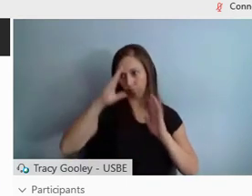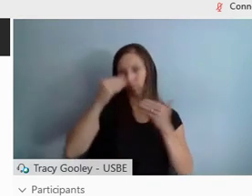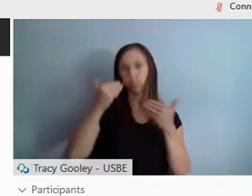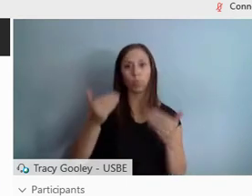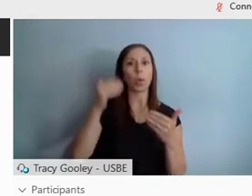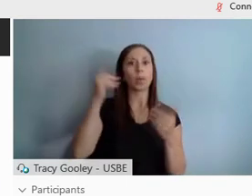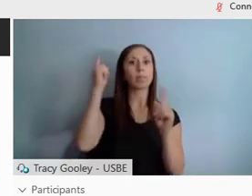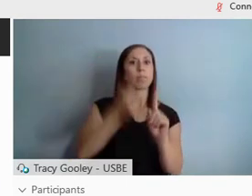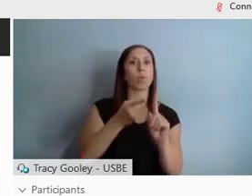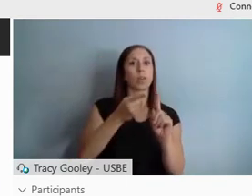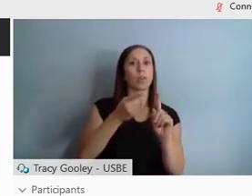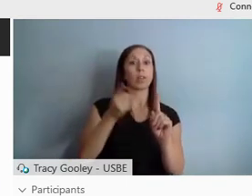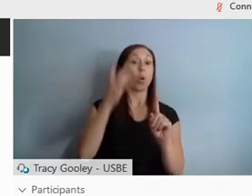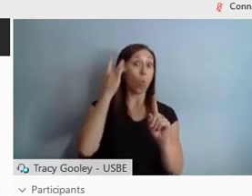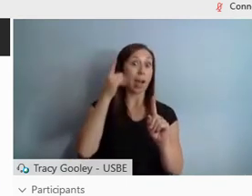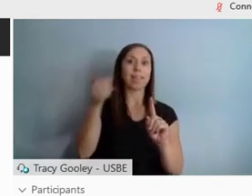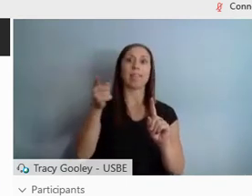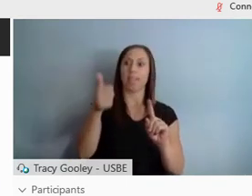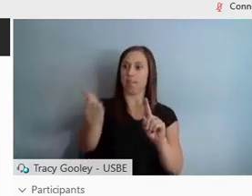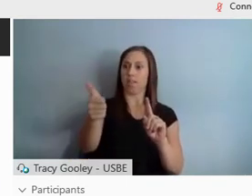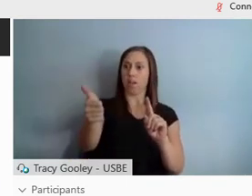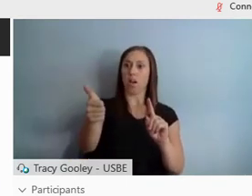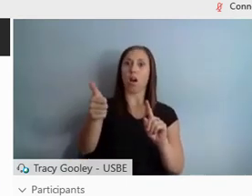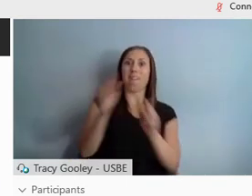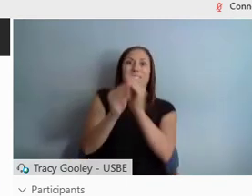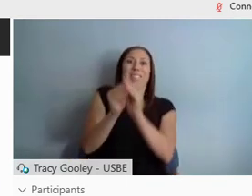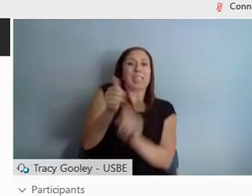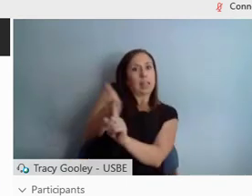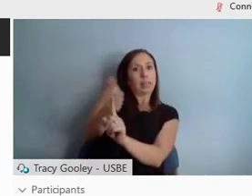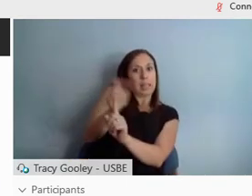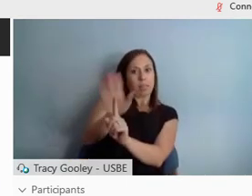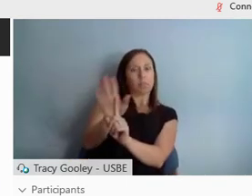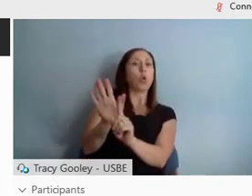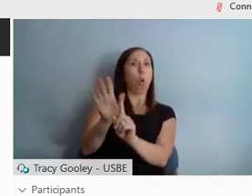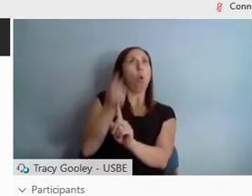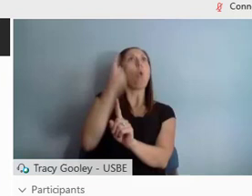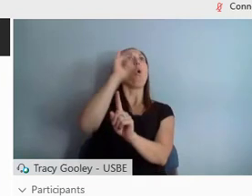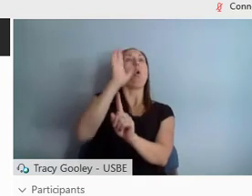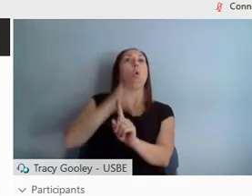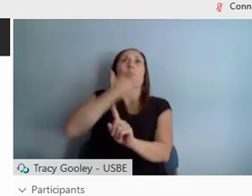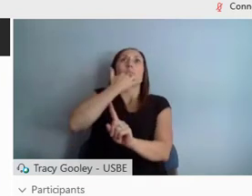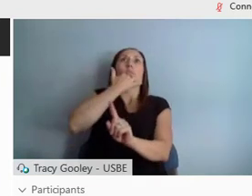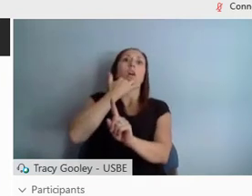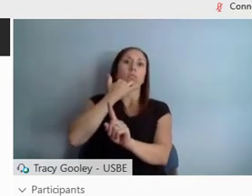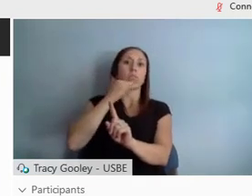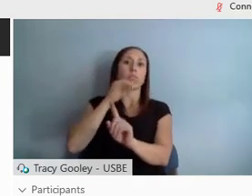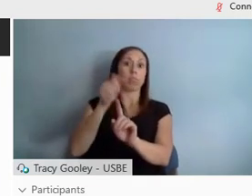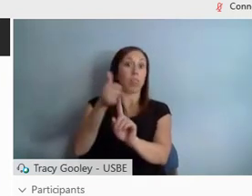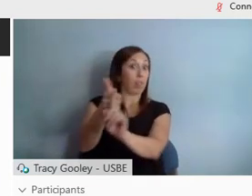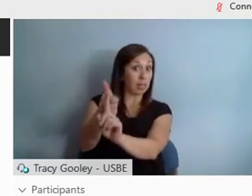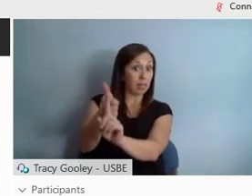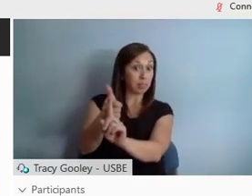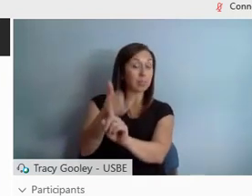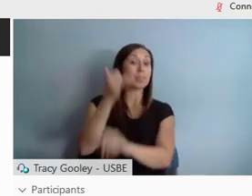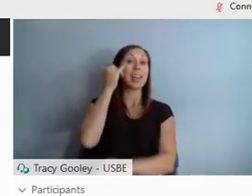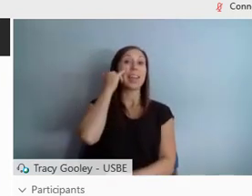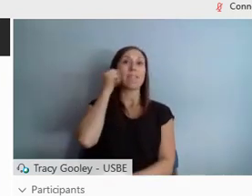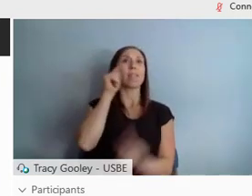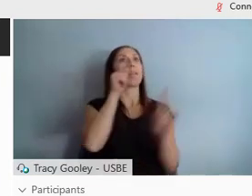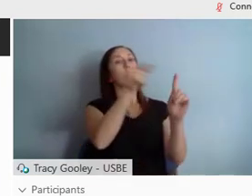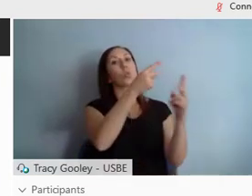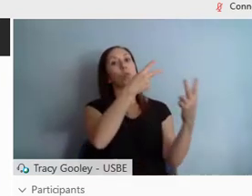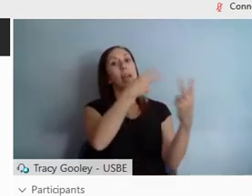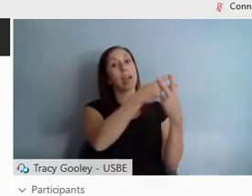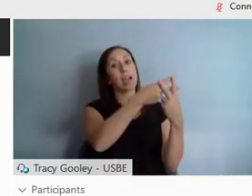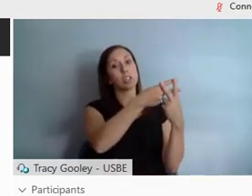the point for self-correcting before you moved on to the next question. Now, if they point to the